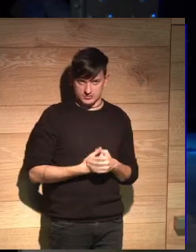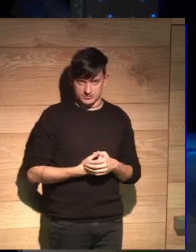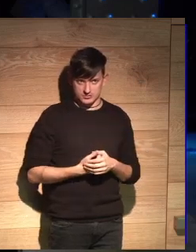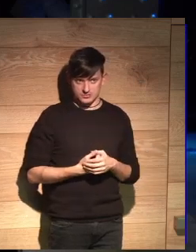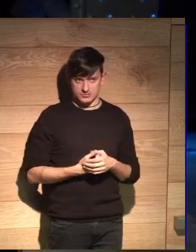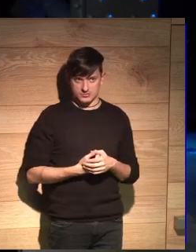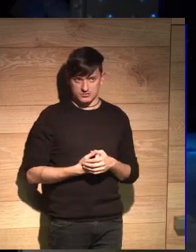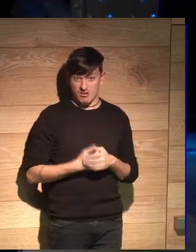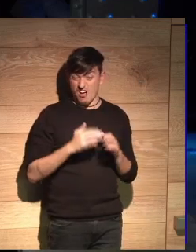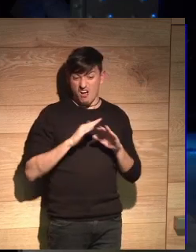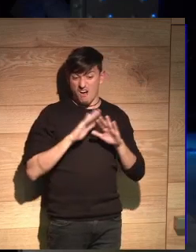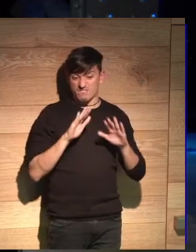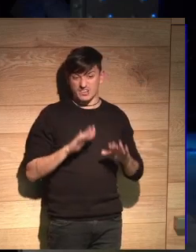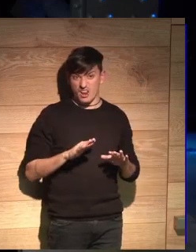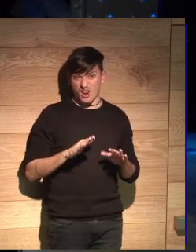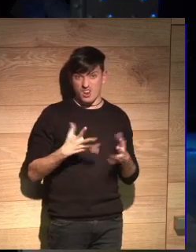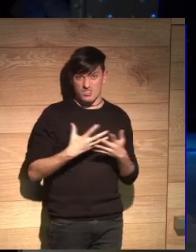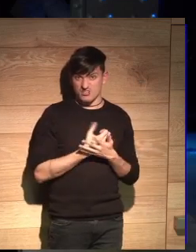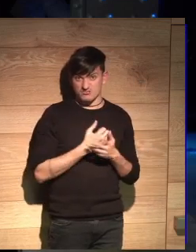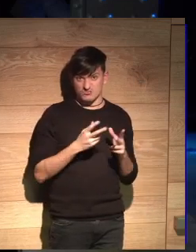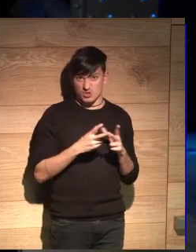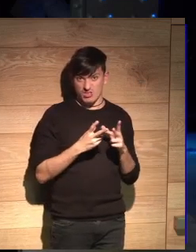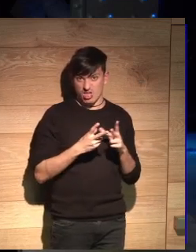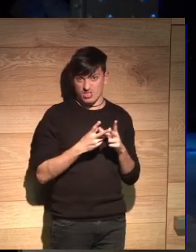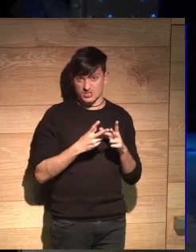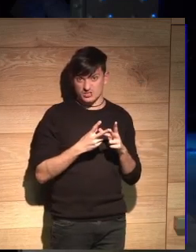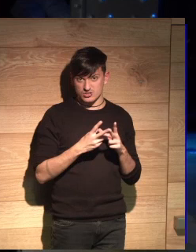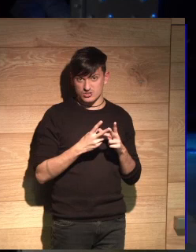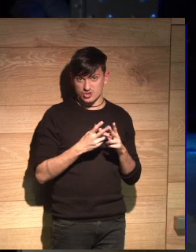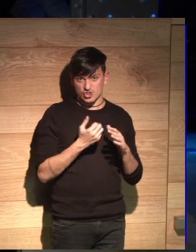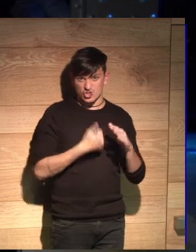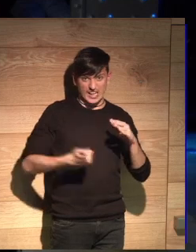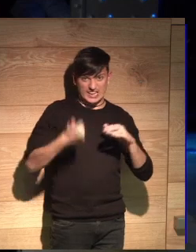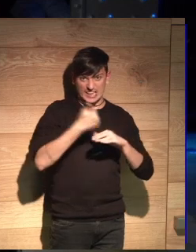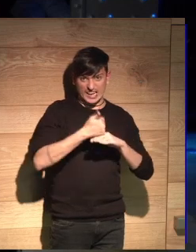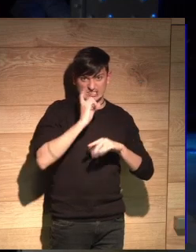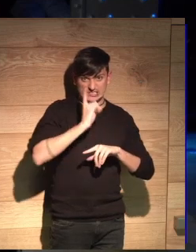So all totalitarian societies at the end of the day decide